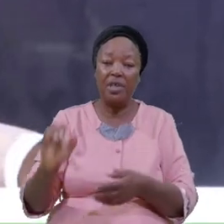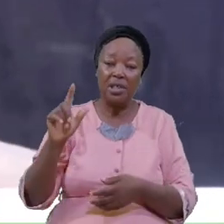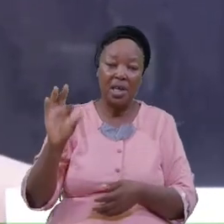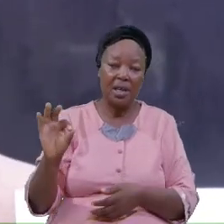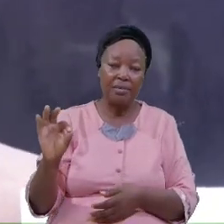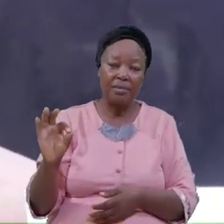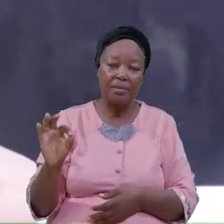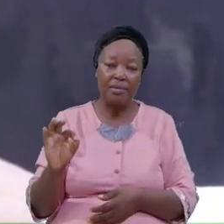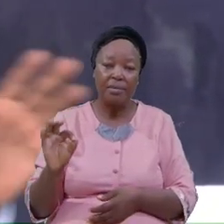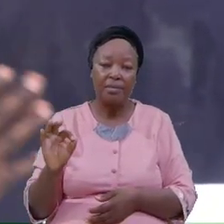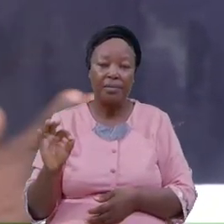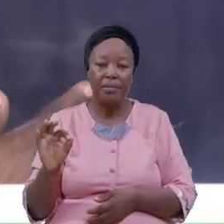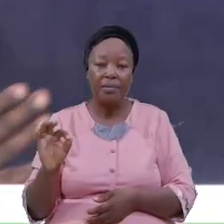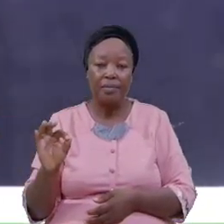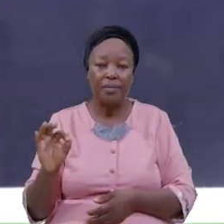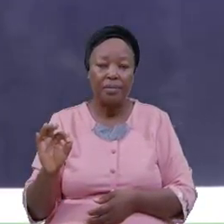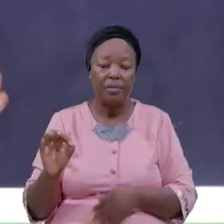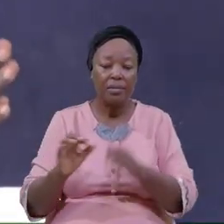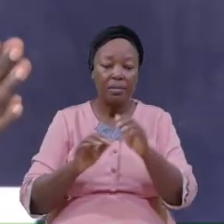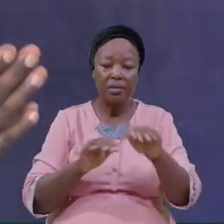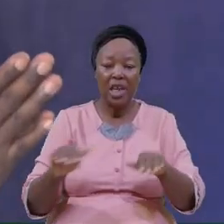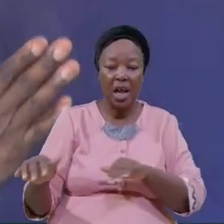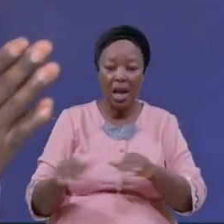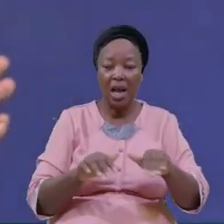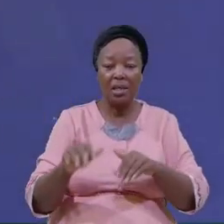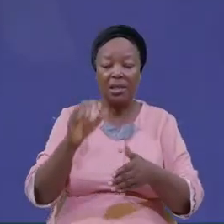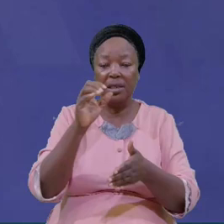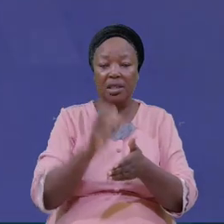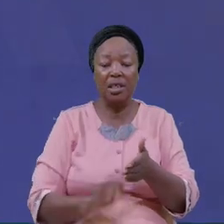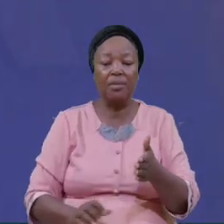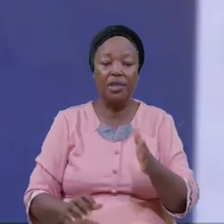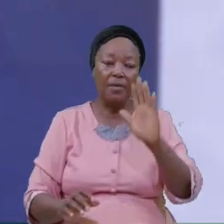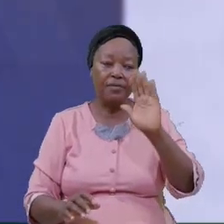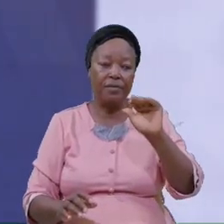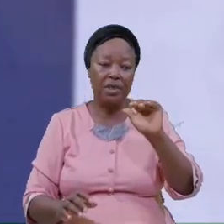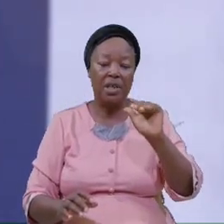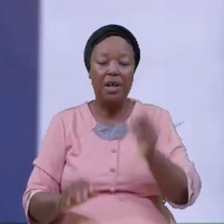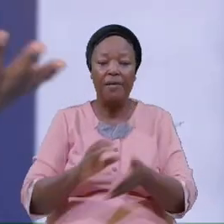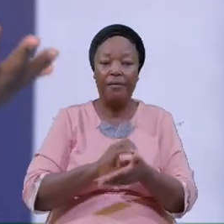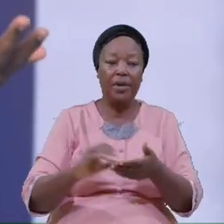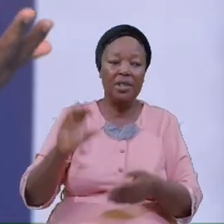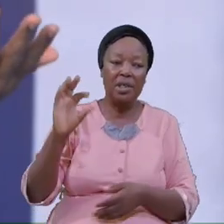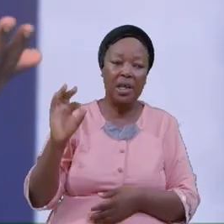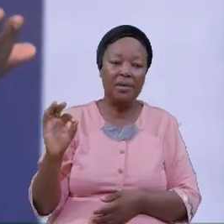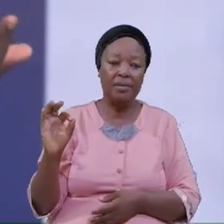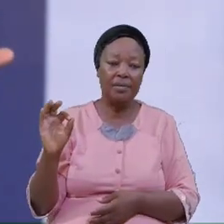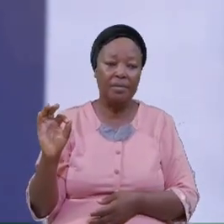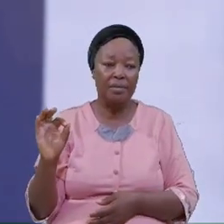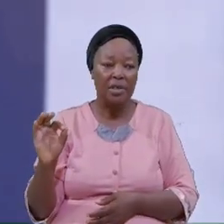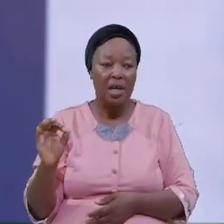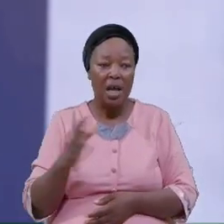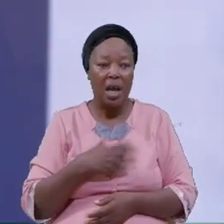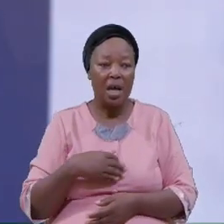15, verset Acts 15, verse 9. Acte 15, verset and it put no